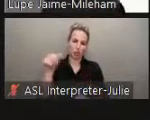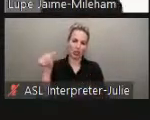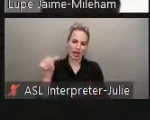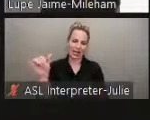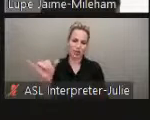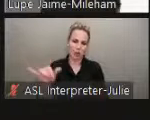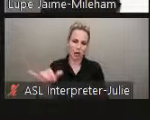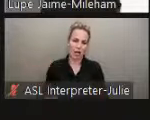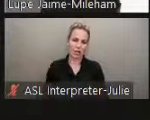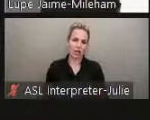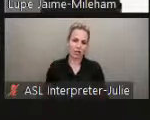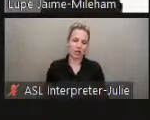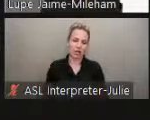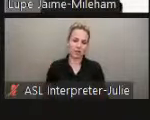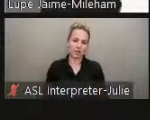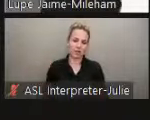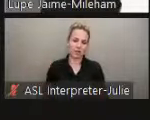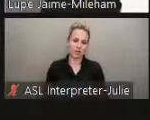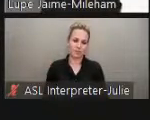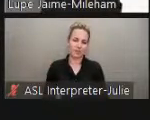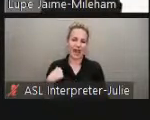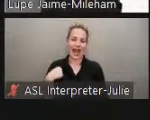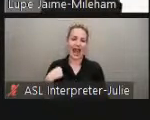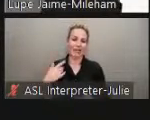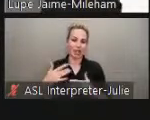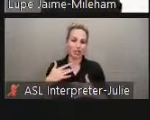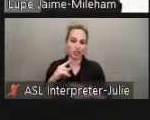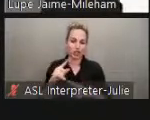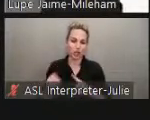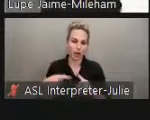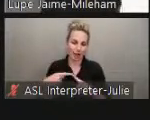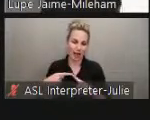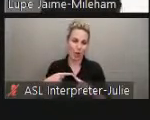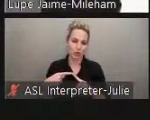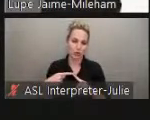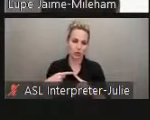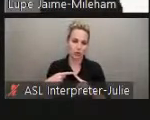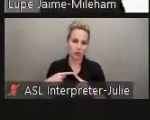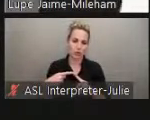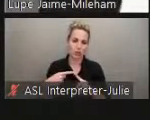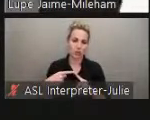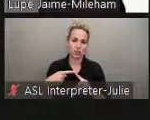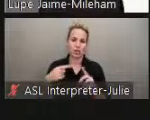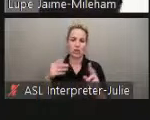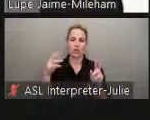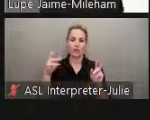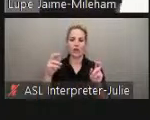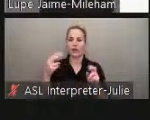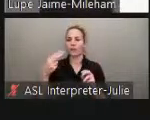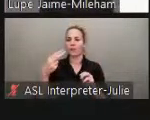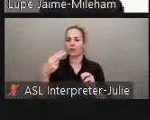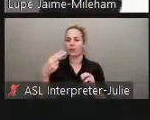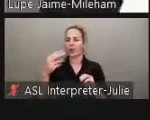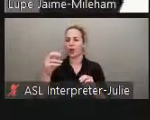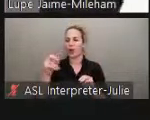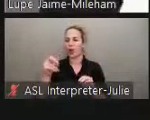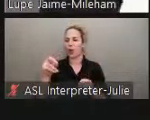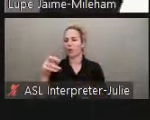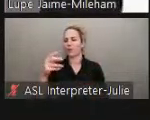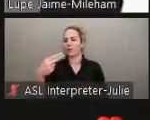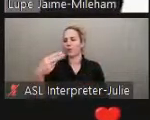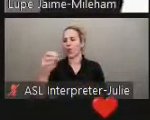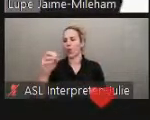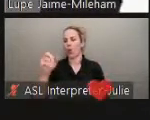well. I have a concern about the hold harmless being